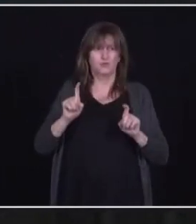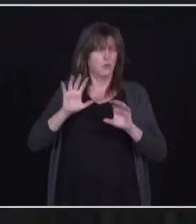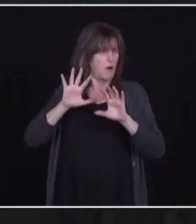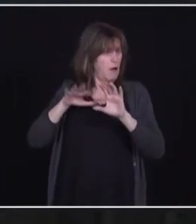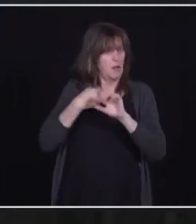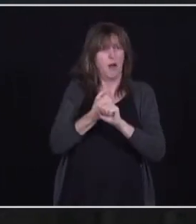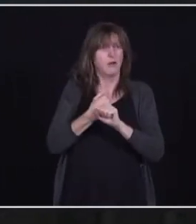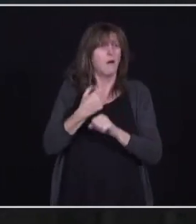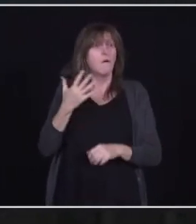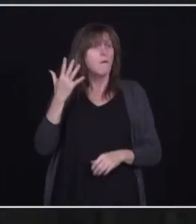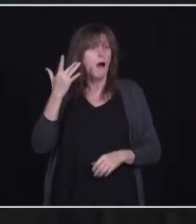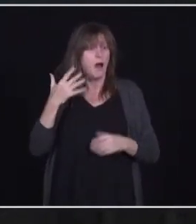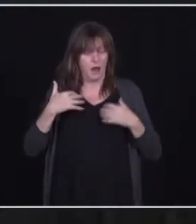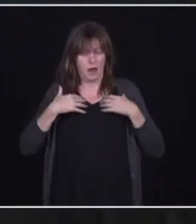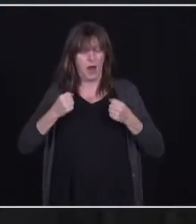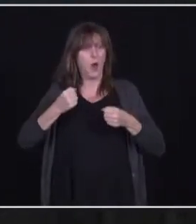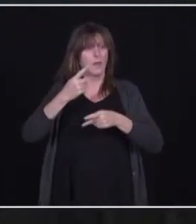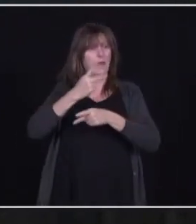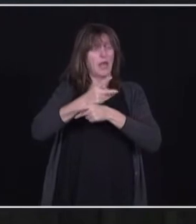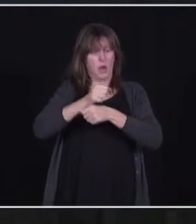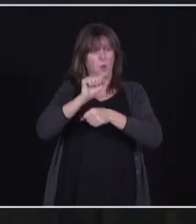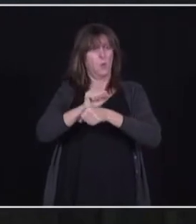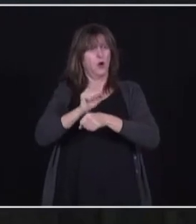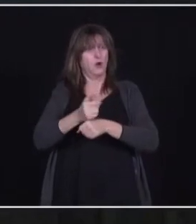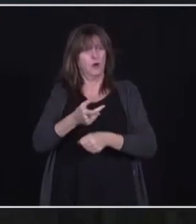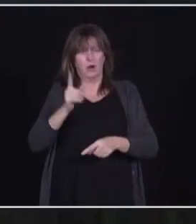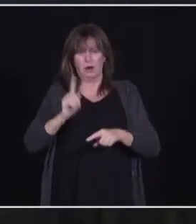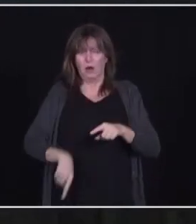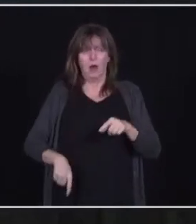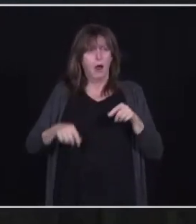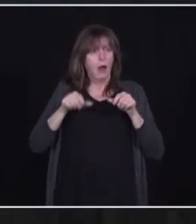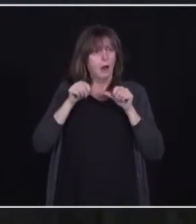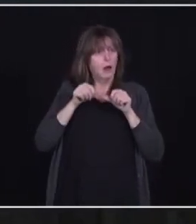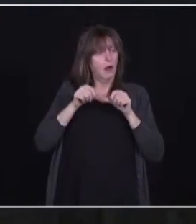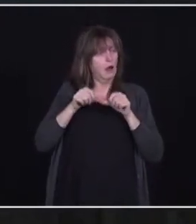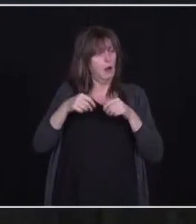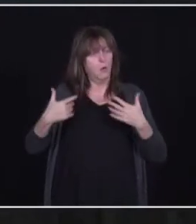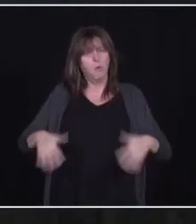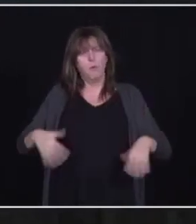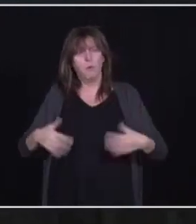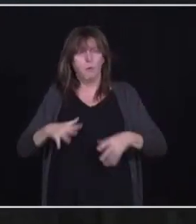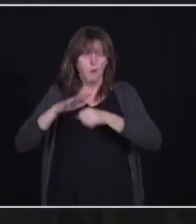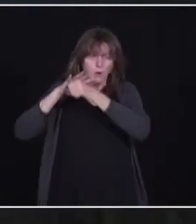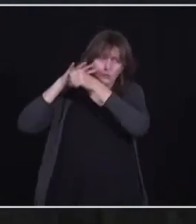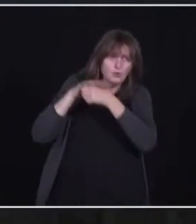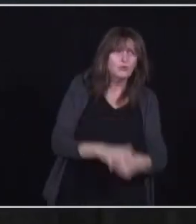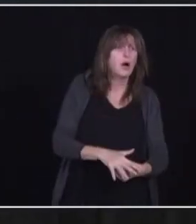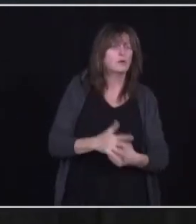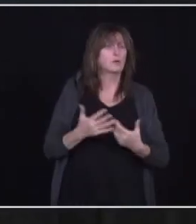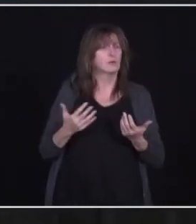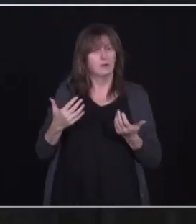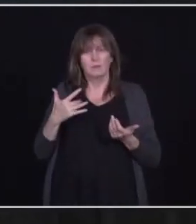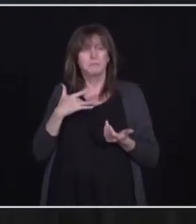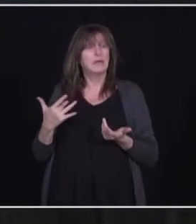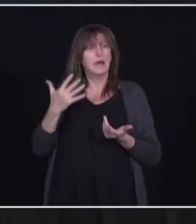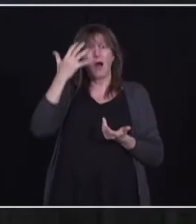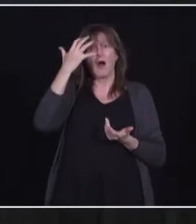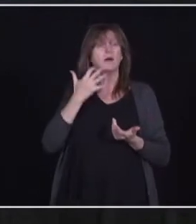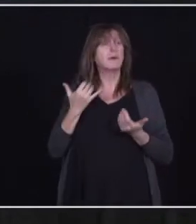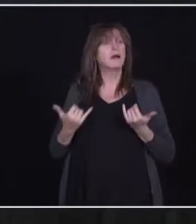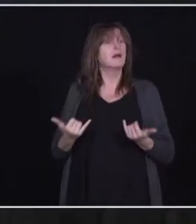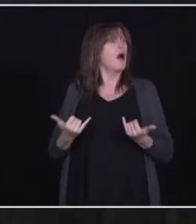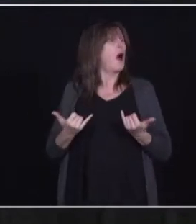are on them right now. And we also know that this is a time when the hospitals traditionally get more crowded because of all of the other,